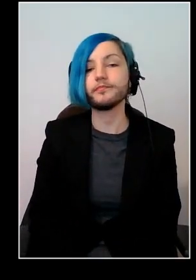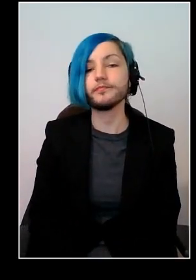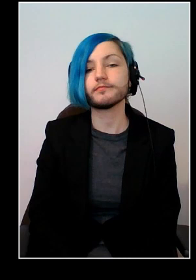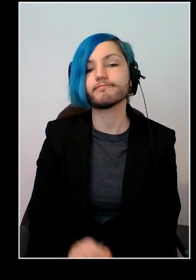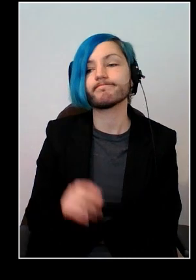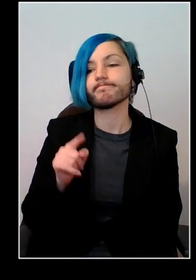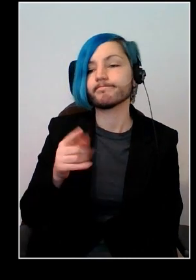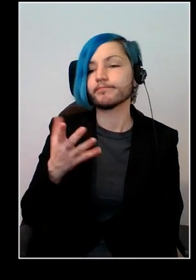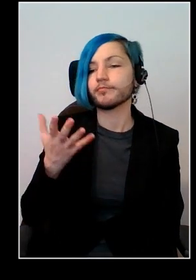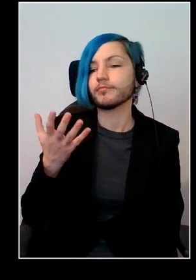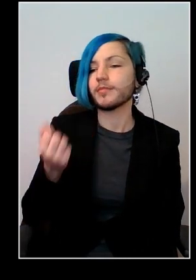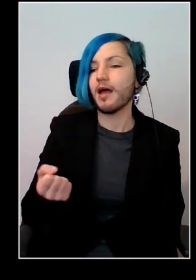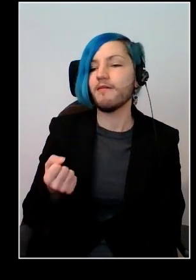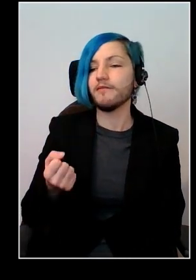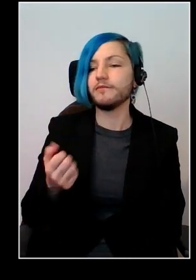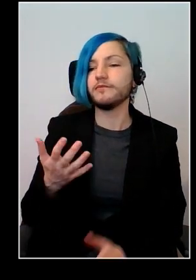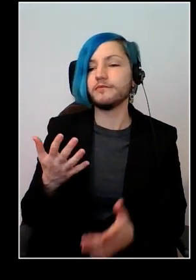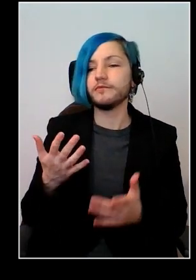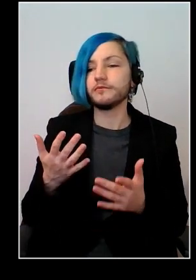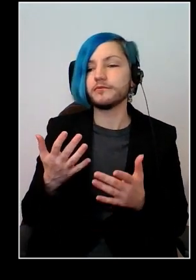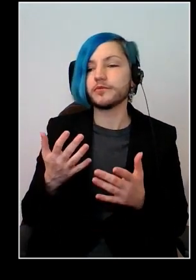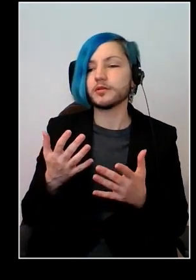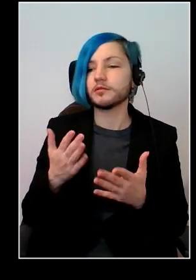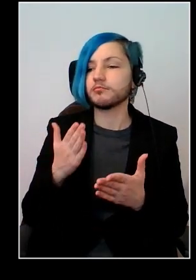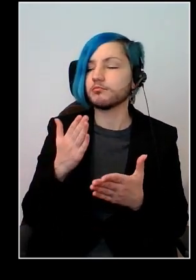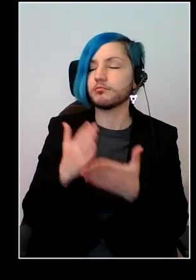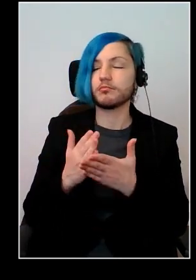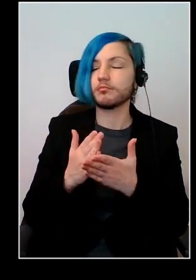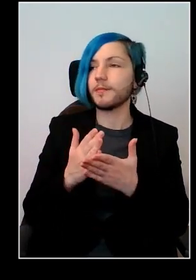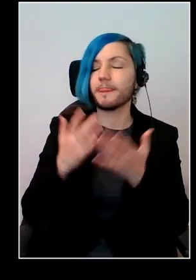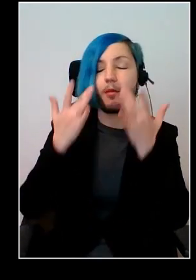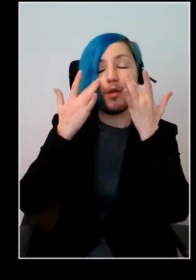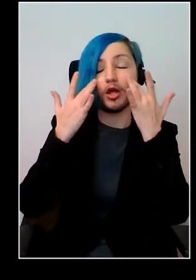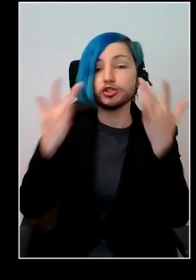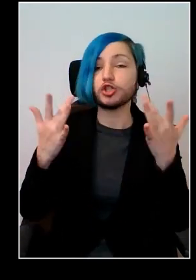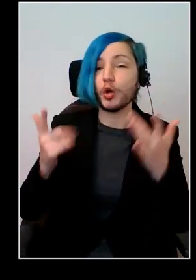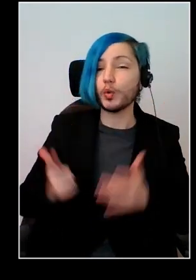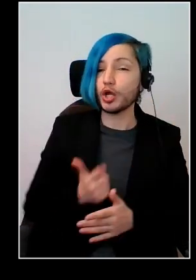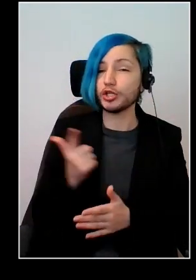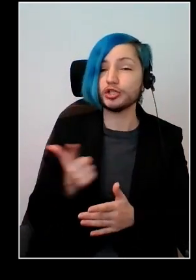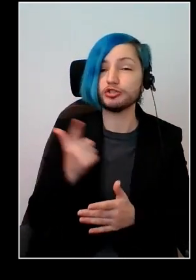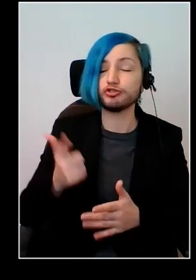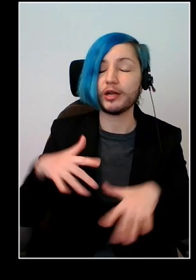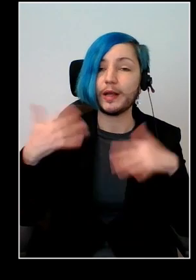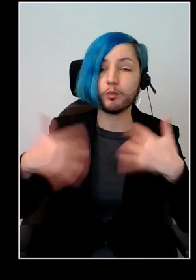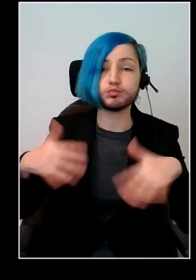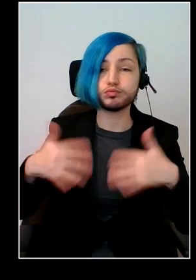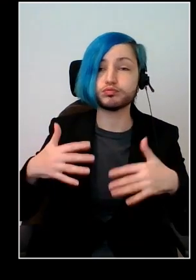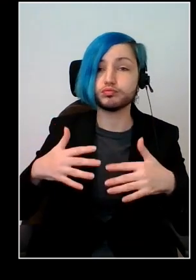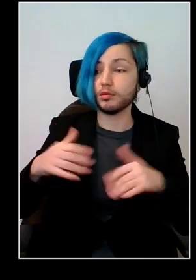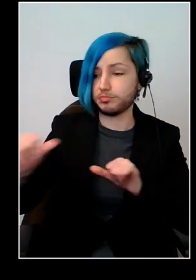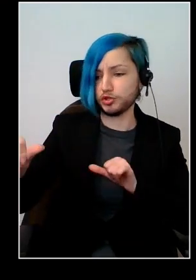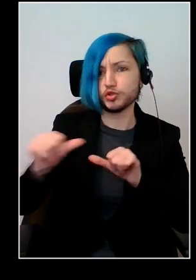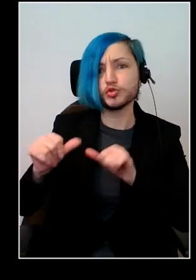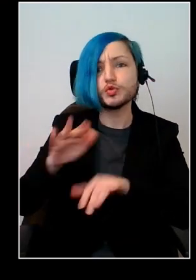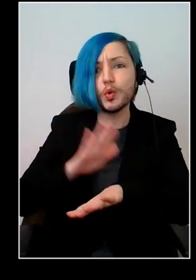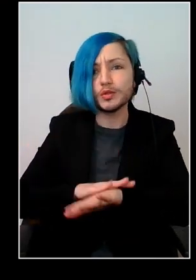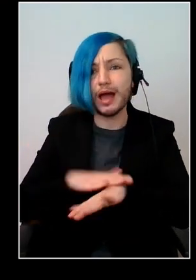have blazed an incredibly bright trail in an incredibly short time.